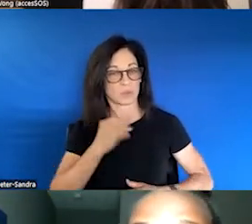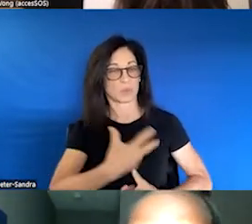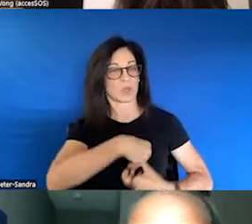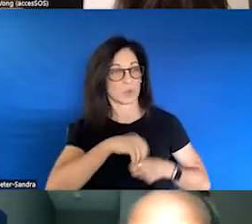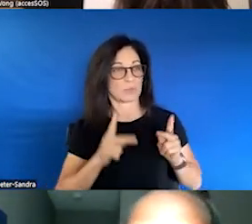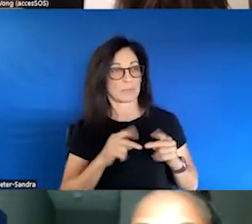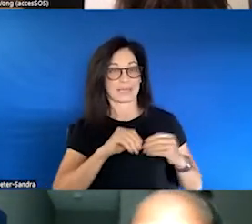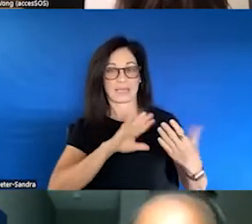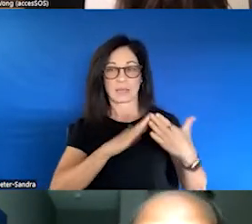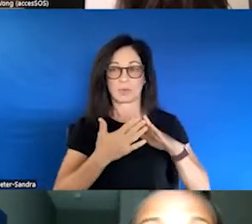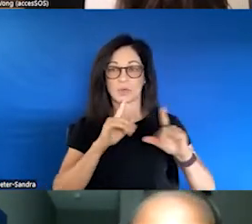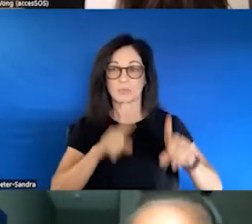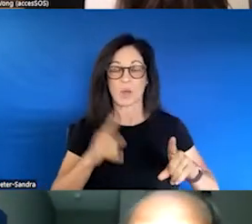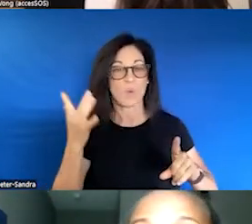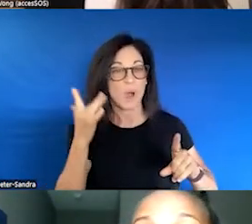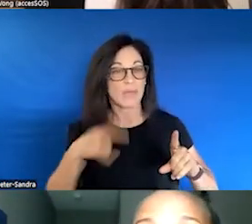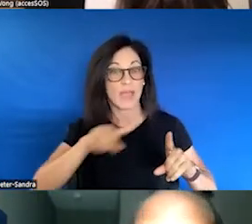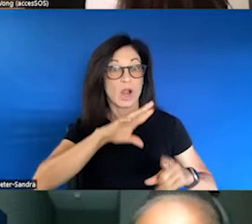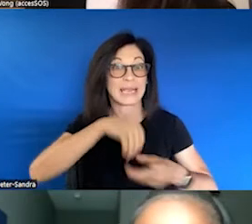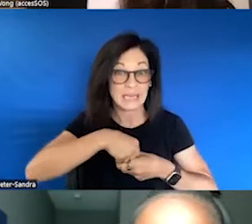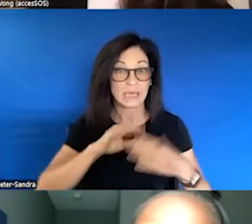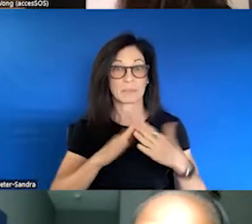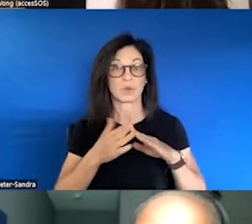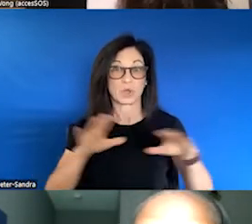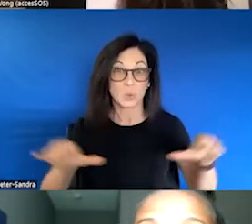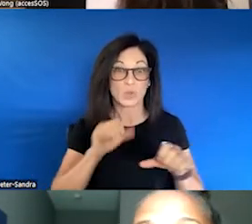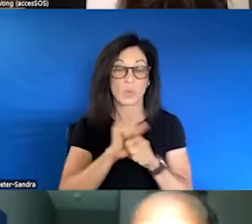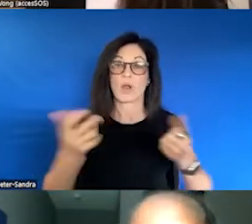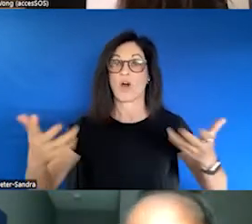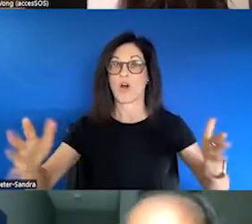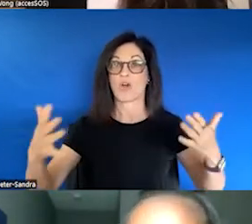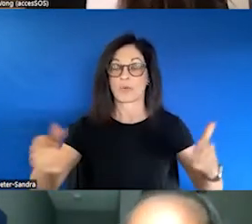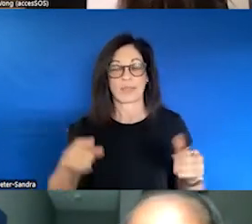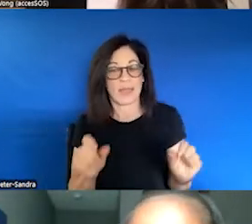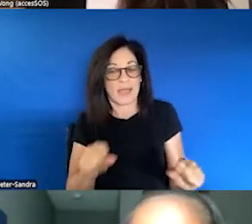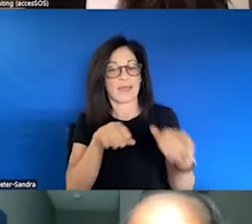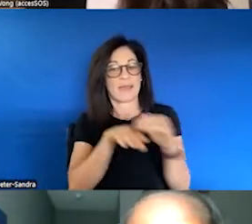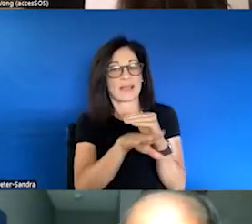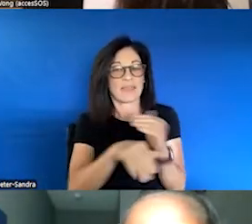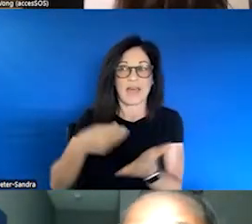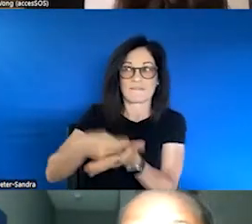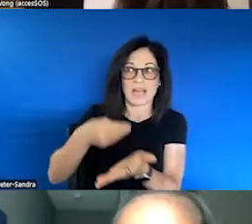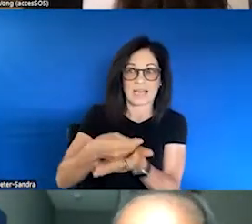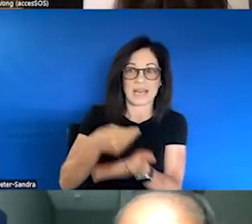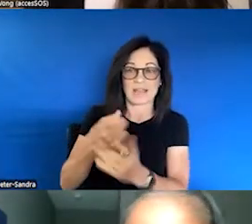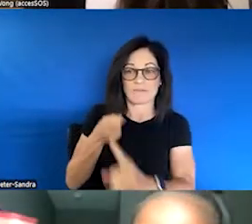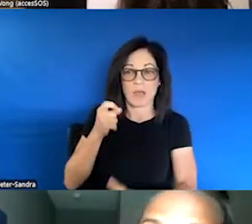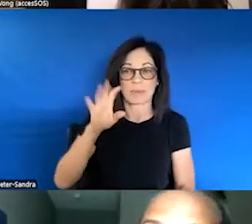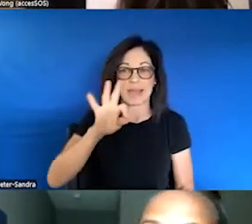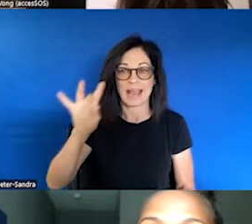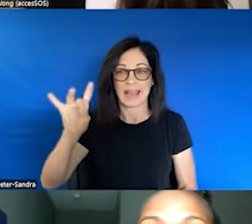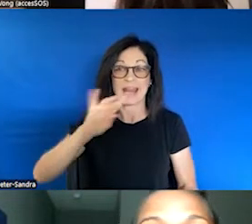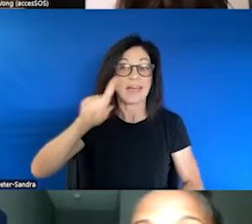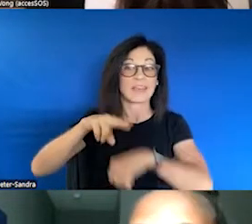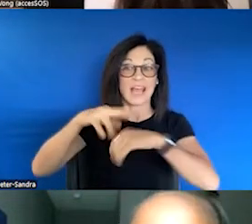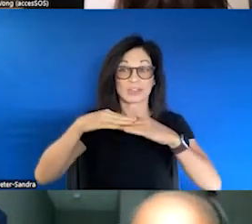community response because they are in the communities doing this work already, and that they're able to access that funding from 90-day at the national